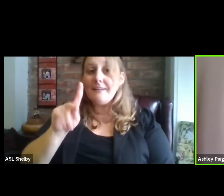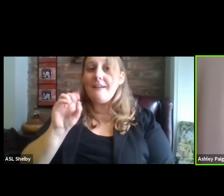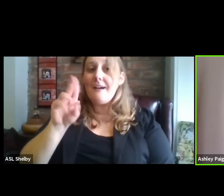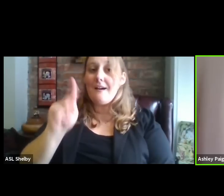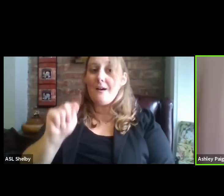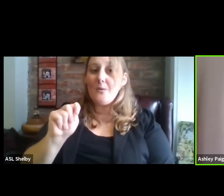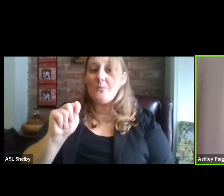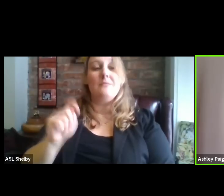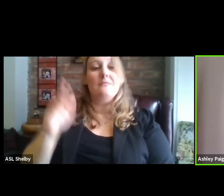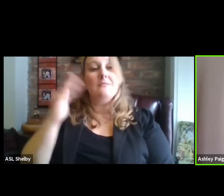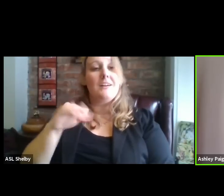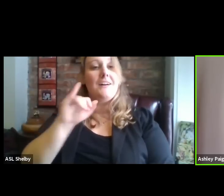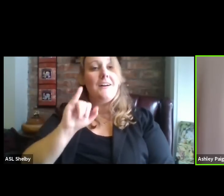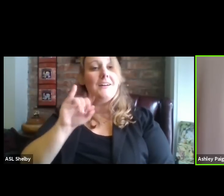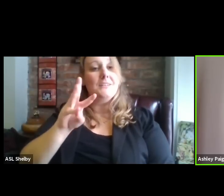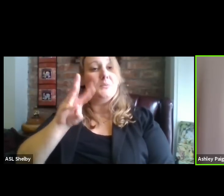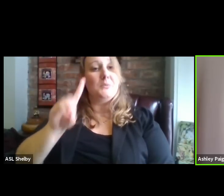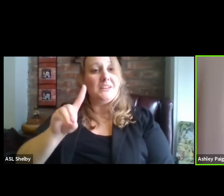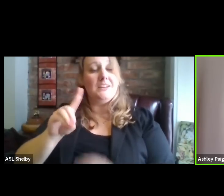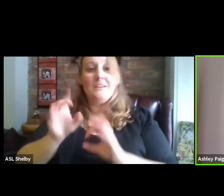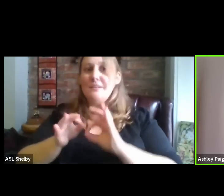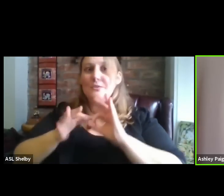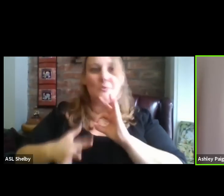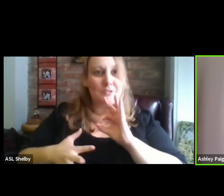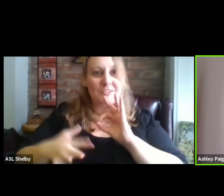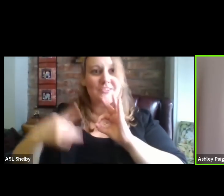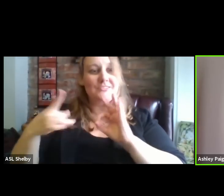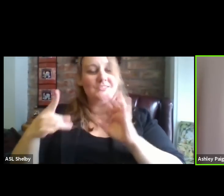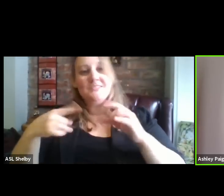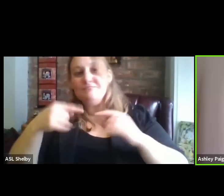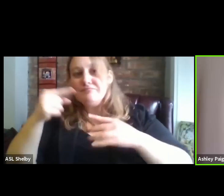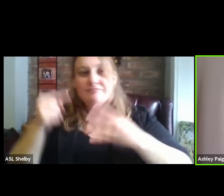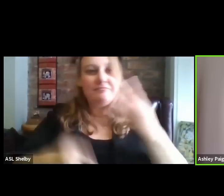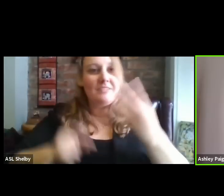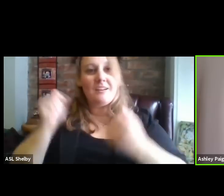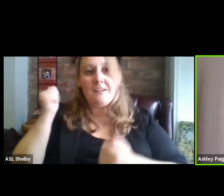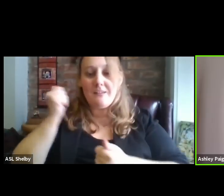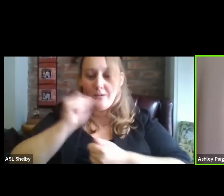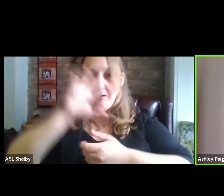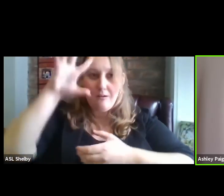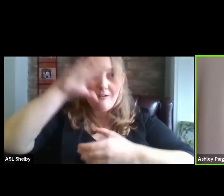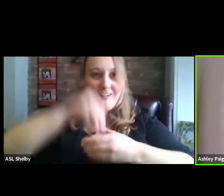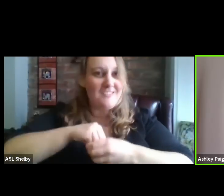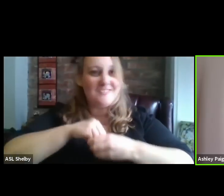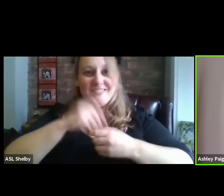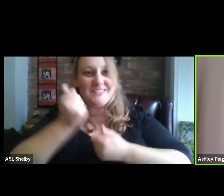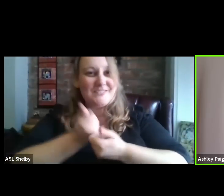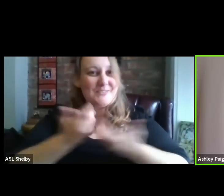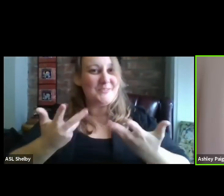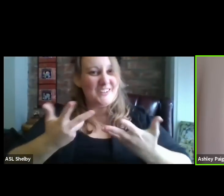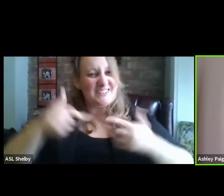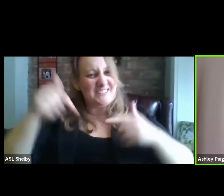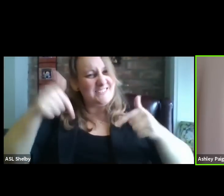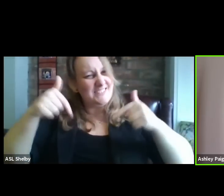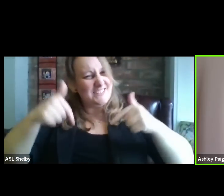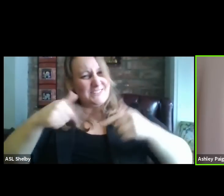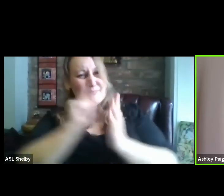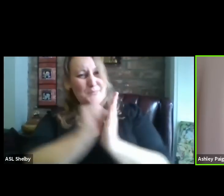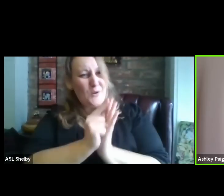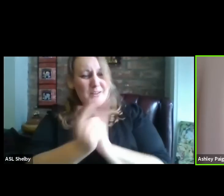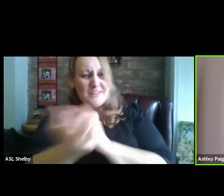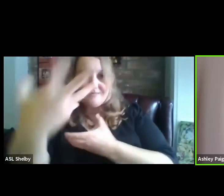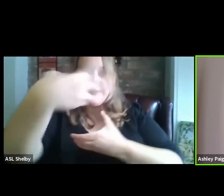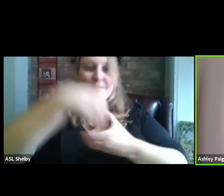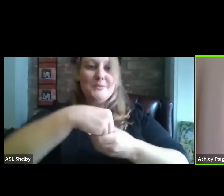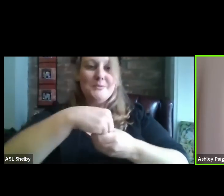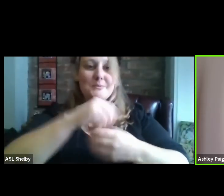of you interpreters that has just been making this a all around inclusive moment.